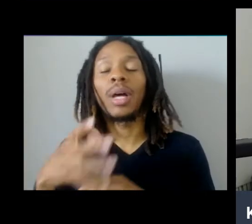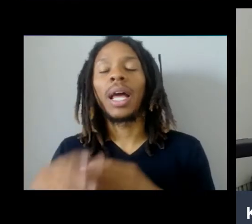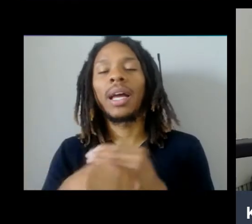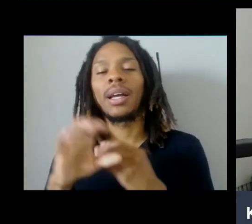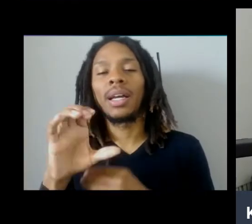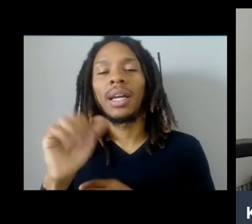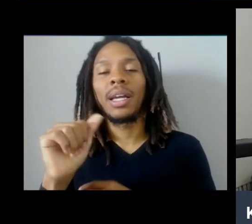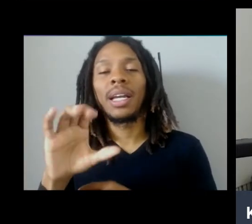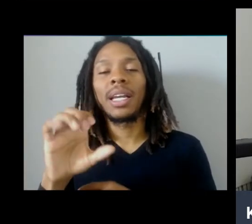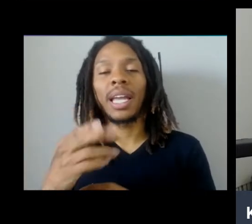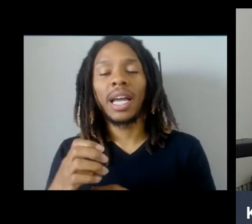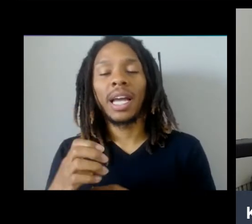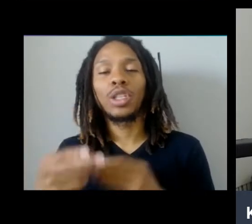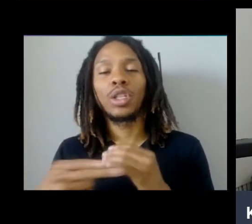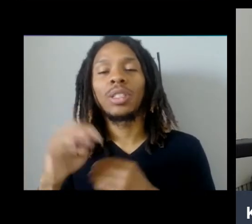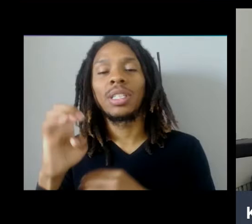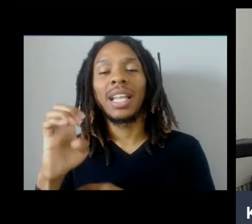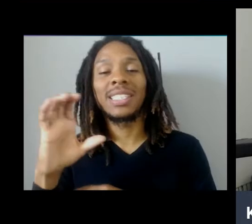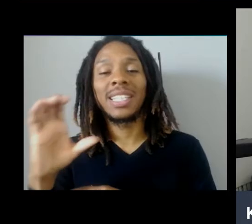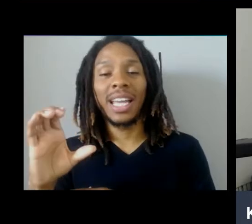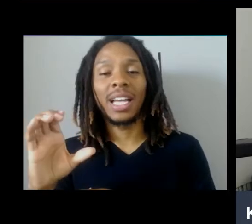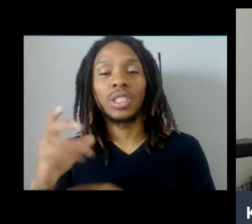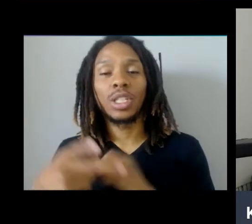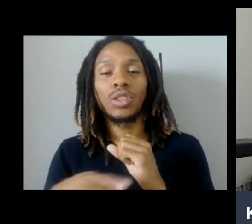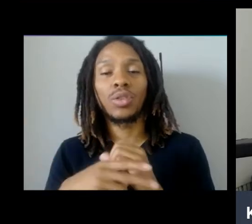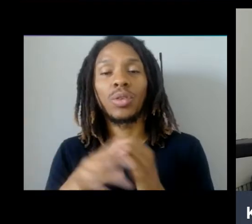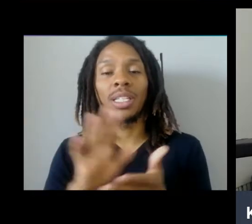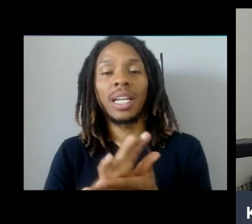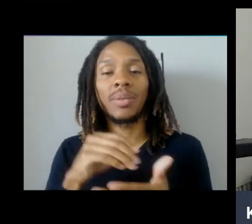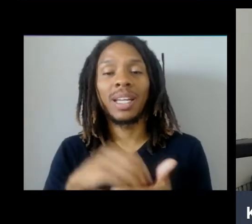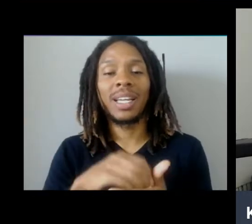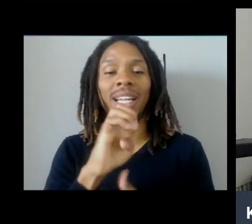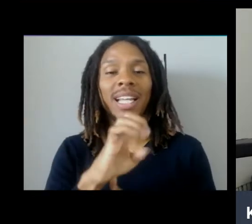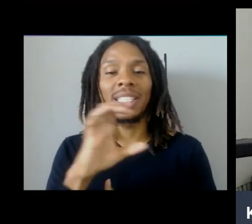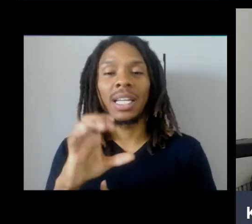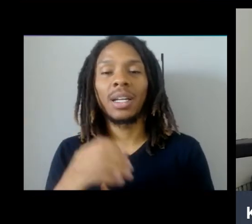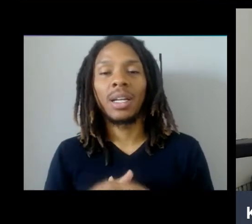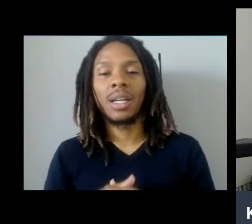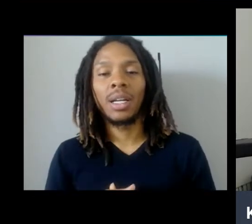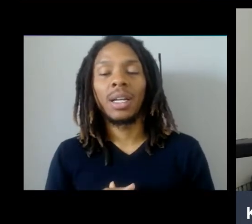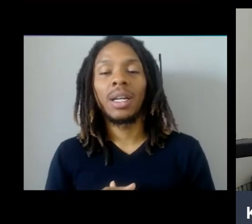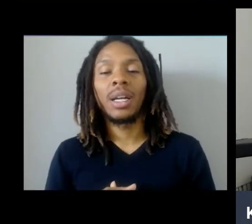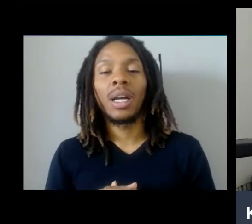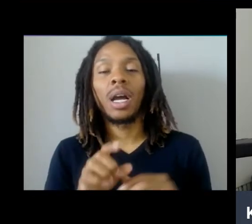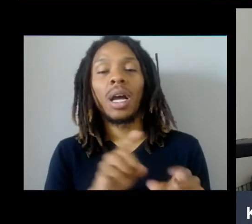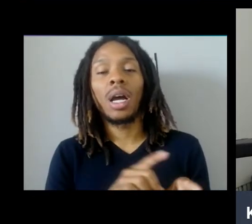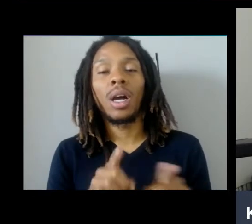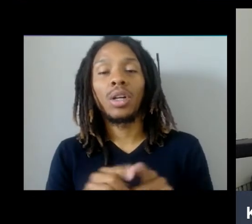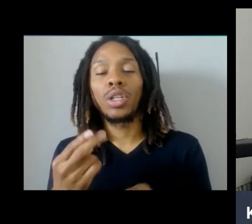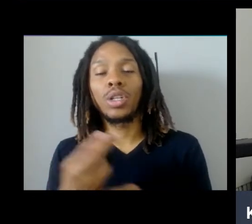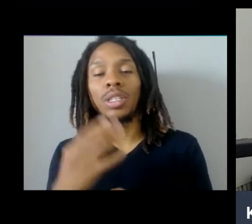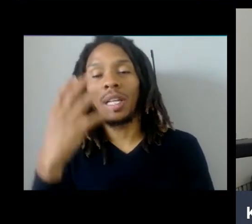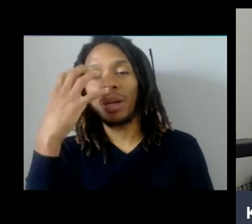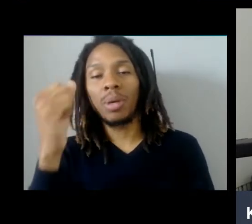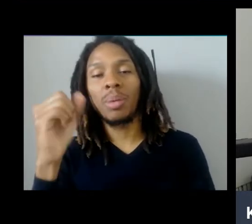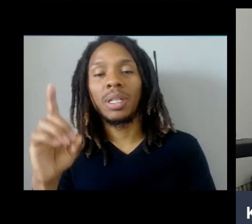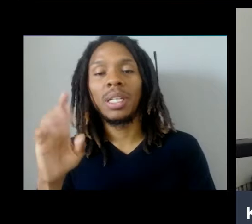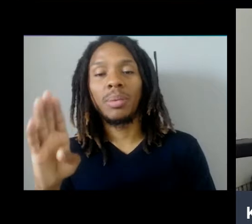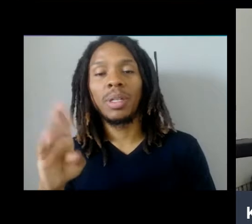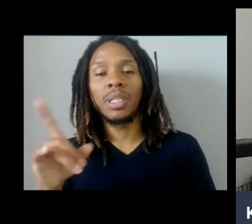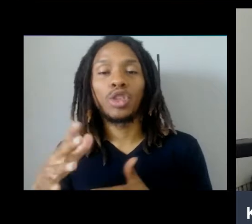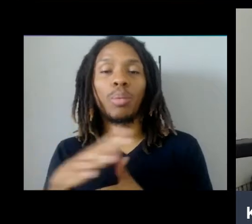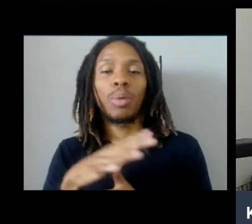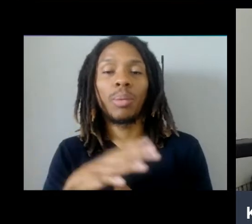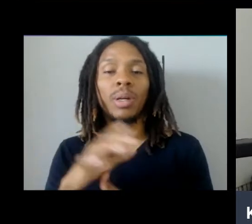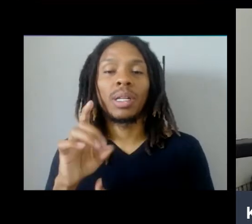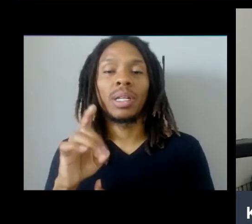ElastiCache and store your JSON documents natively in ElastiCache, right? And alternatively, you could use MemoryDB as your primary database and